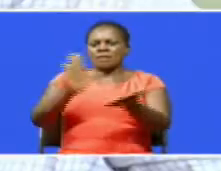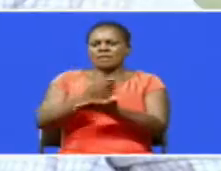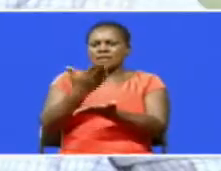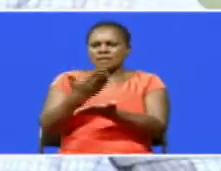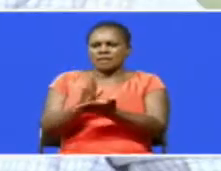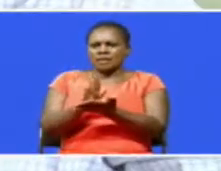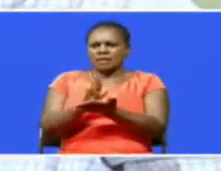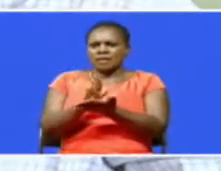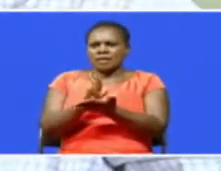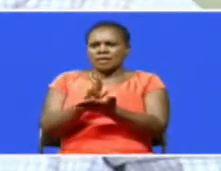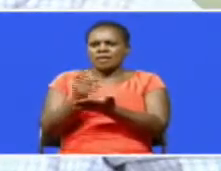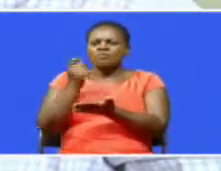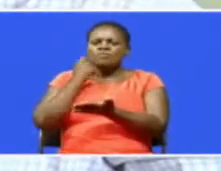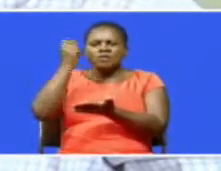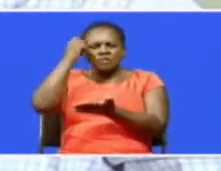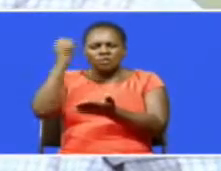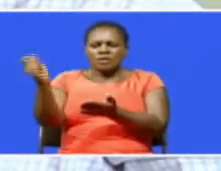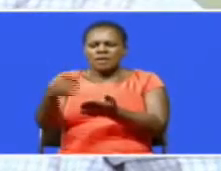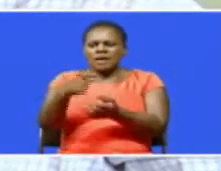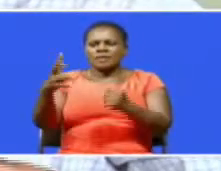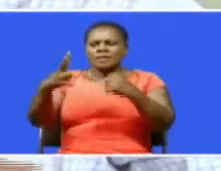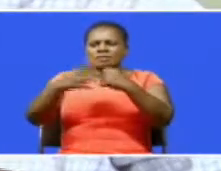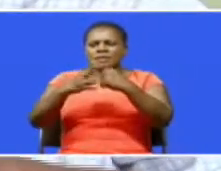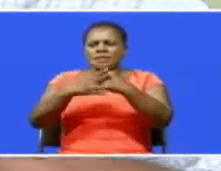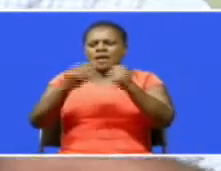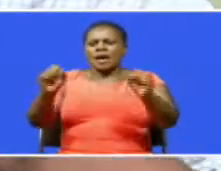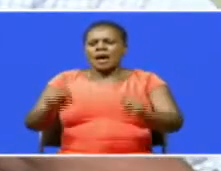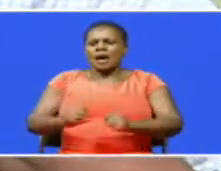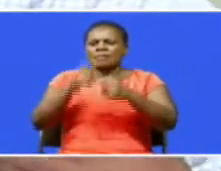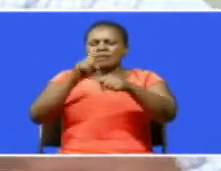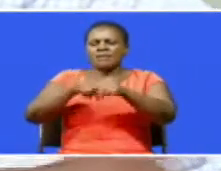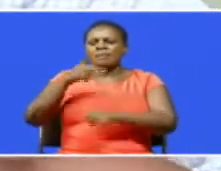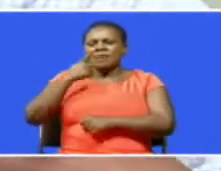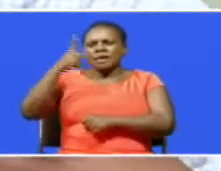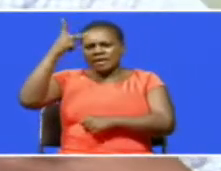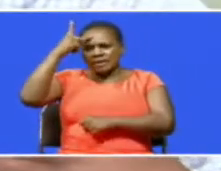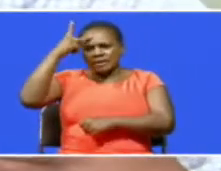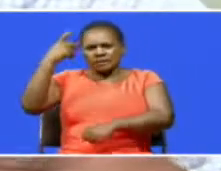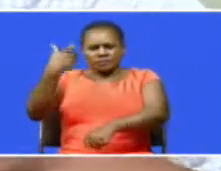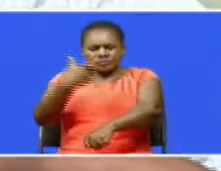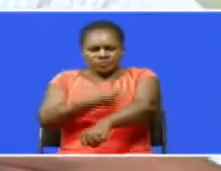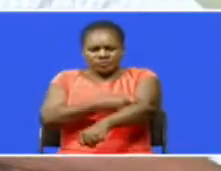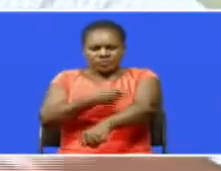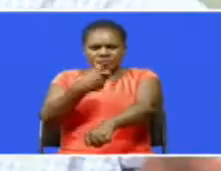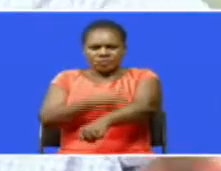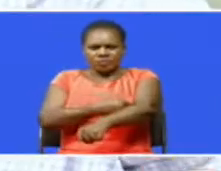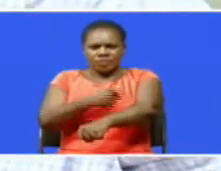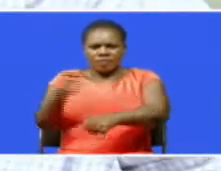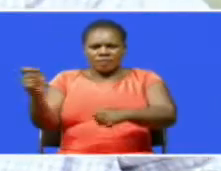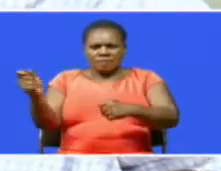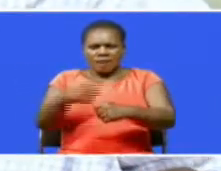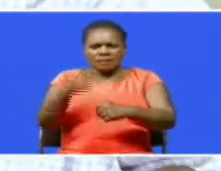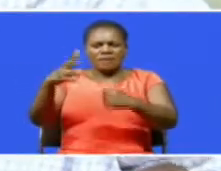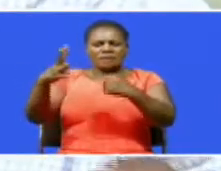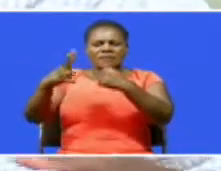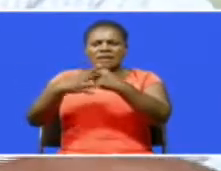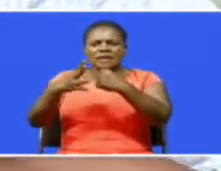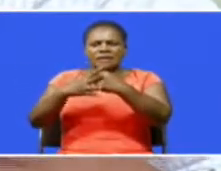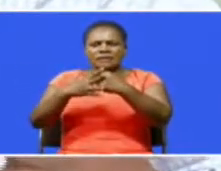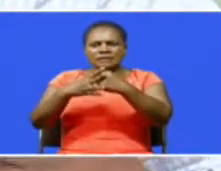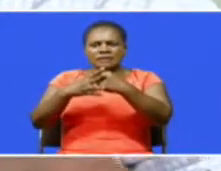used to be measles at 9 months. So you find when parents have had their child getting their measles shot at 9 months, they